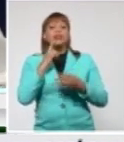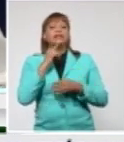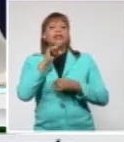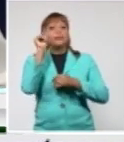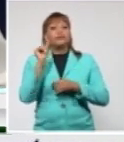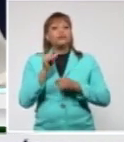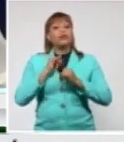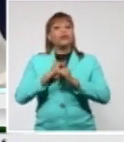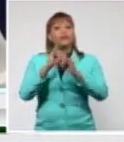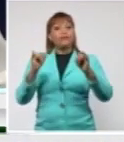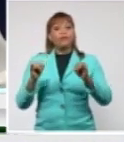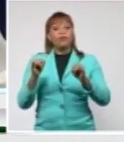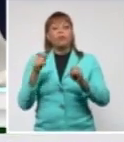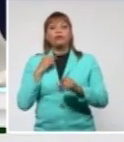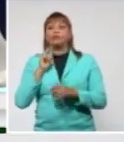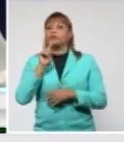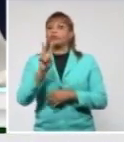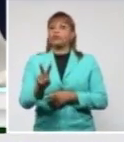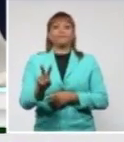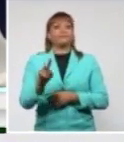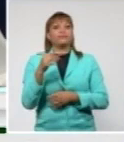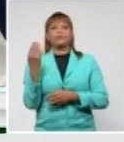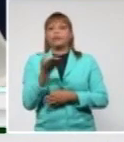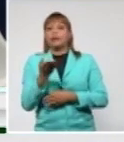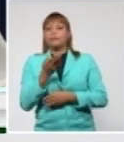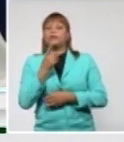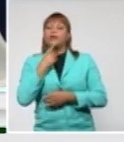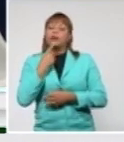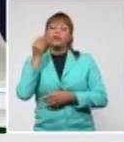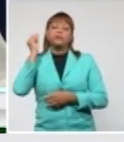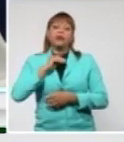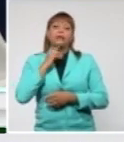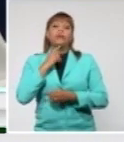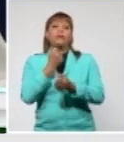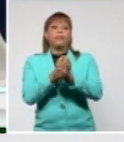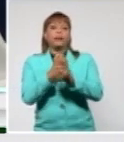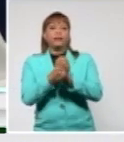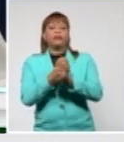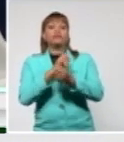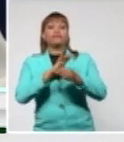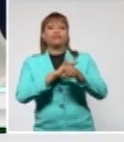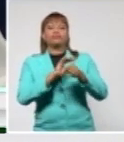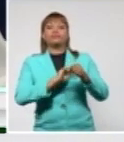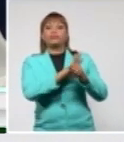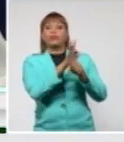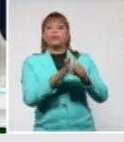cases, to have tested positive for the virus in Cuba. Of these,